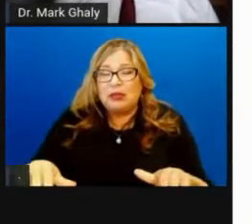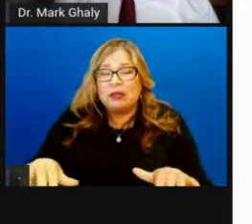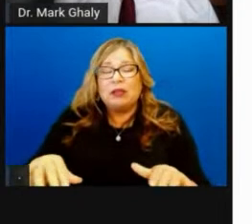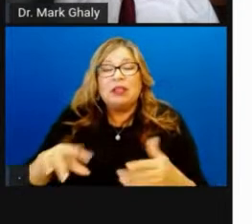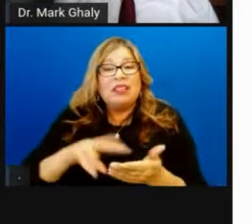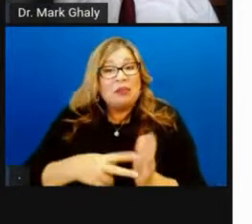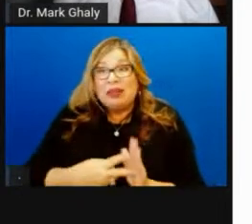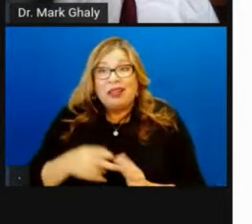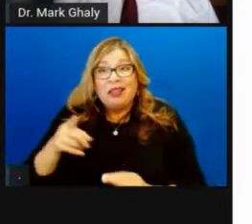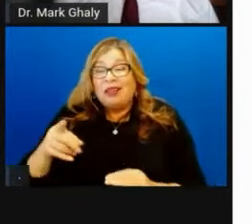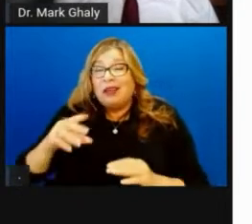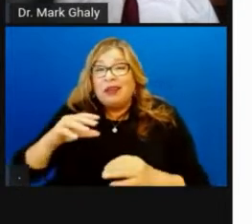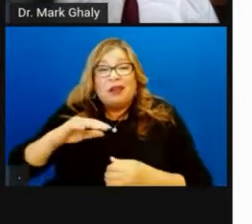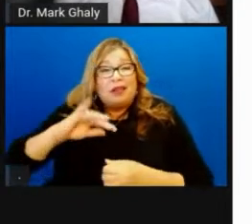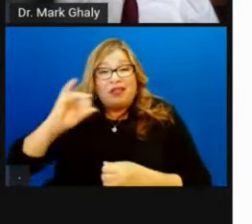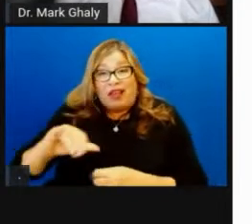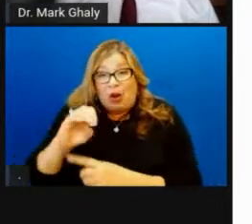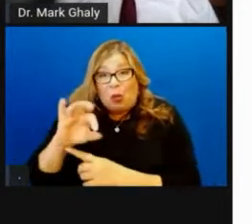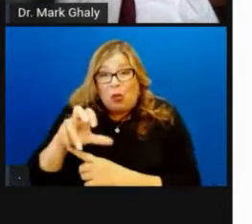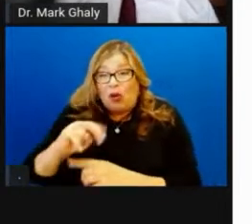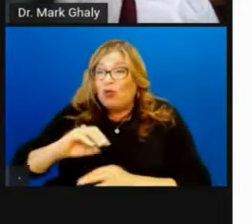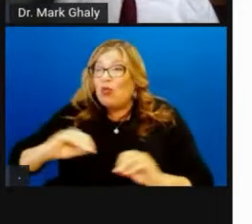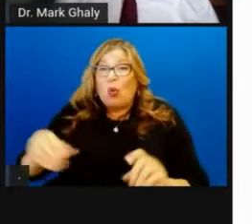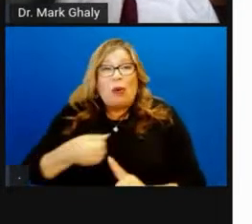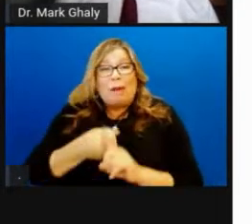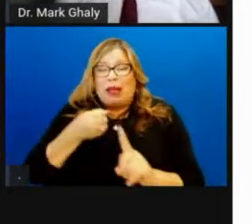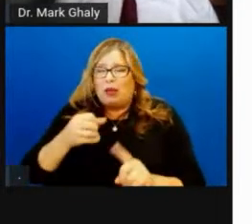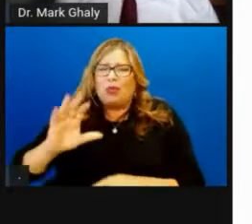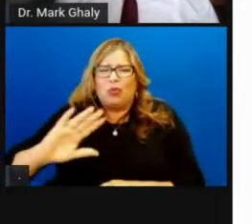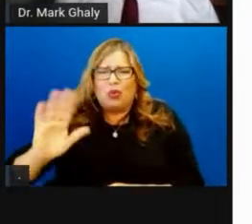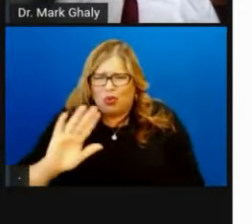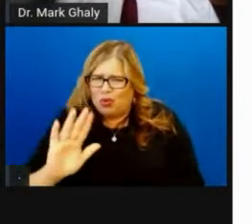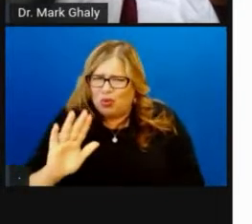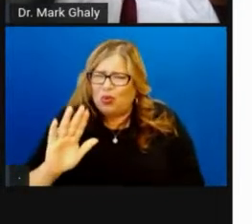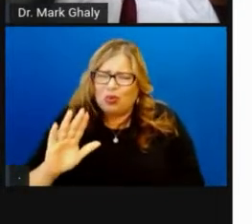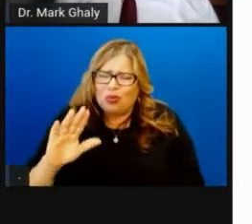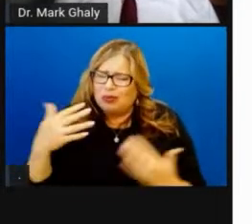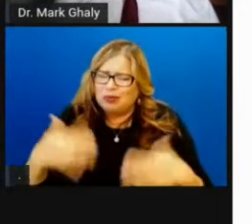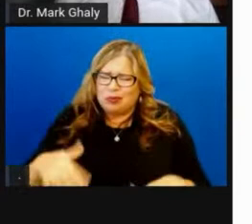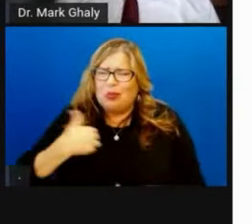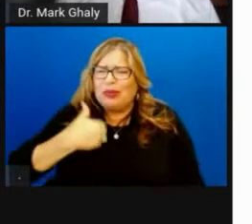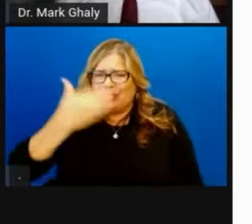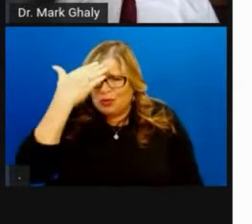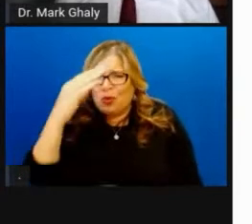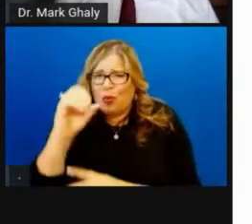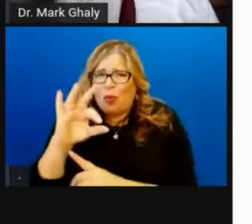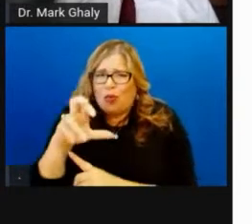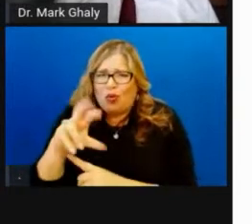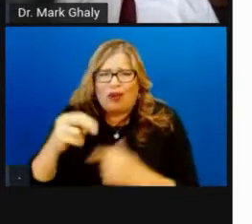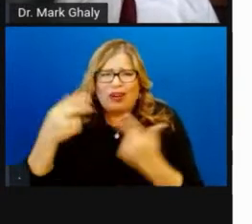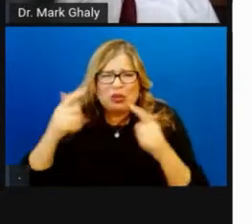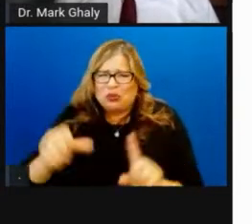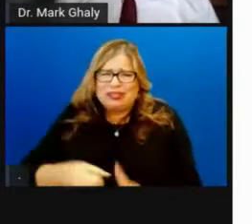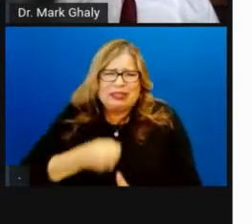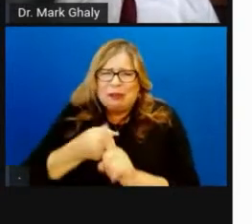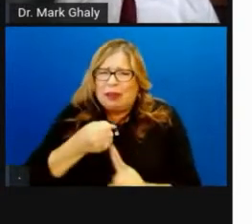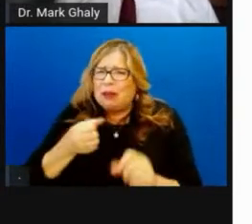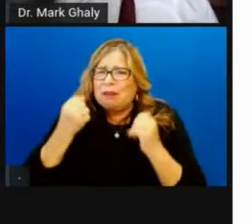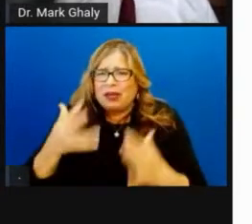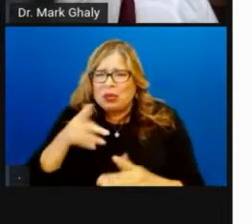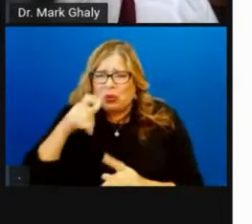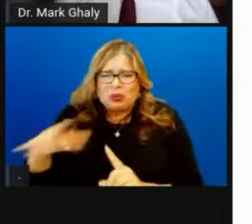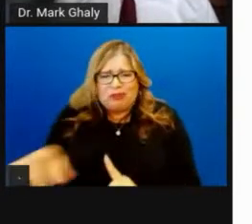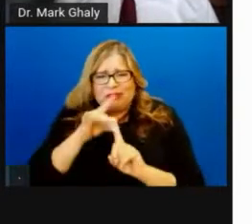the wrong message to send. It's been great impact. People have lost their life to this nasty virus, and